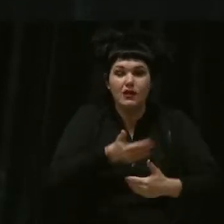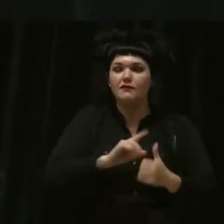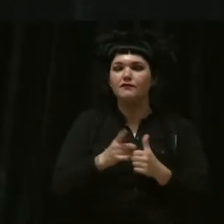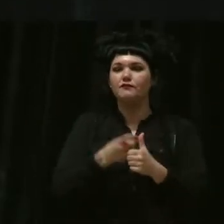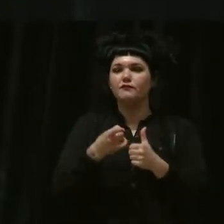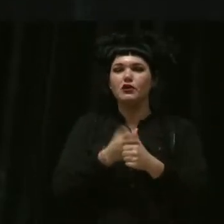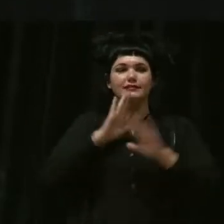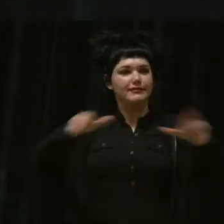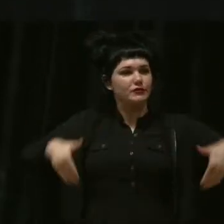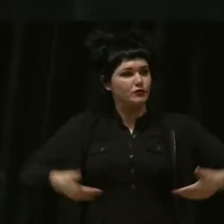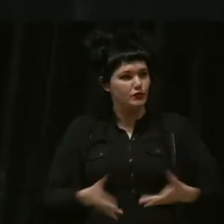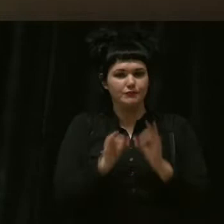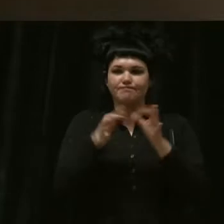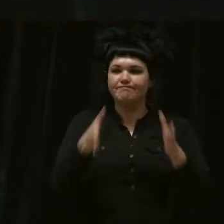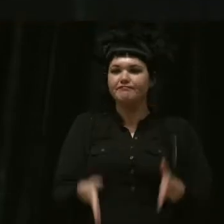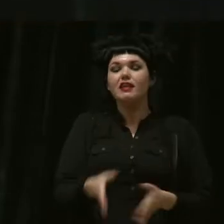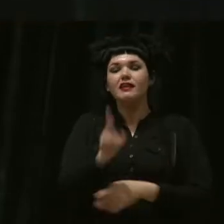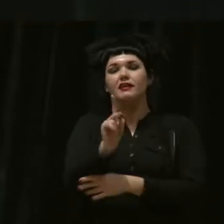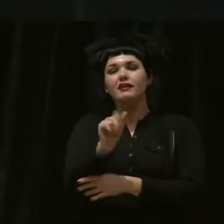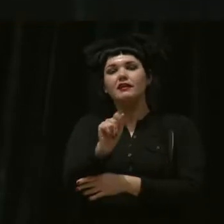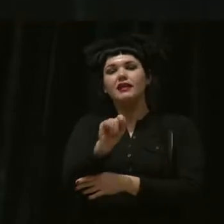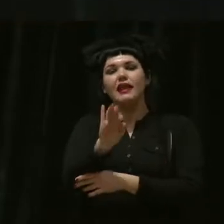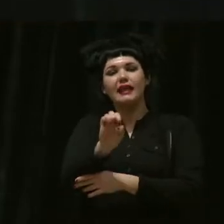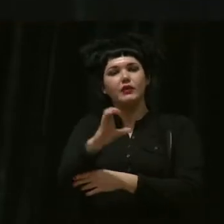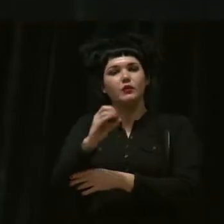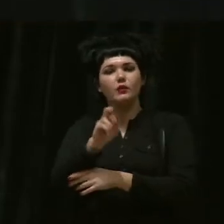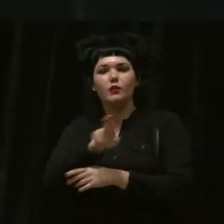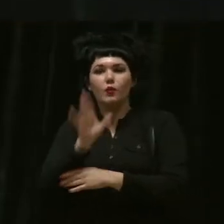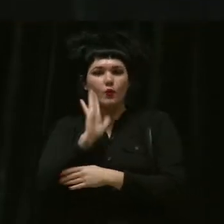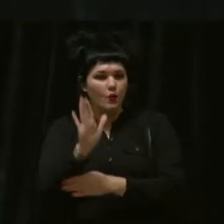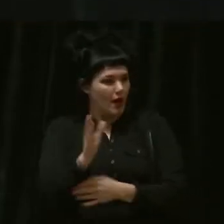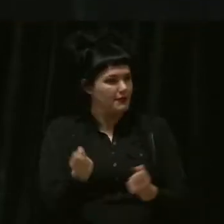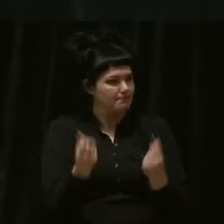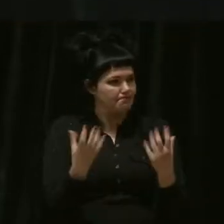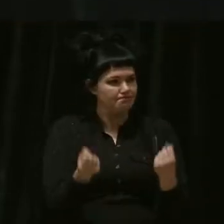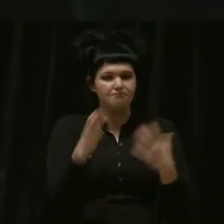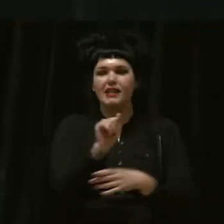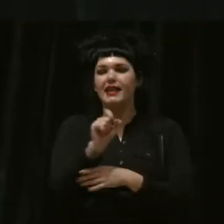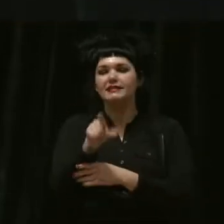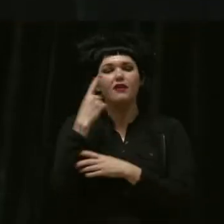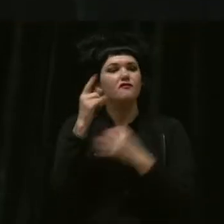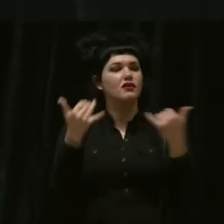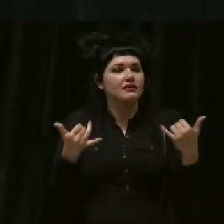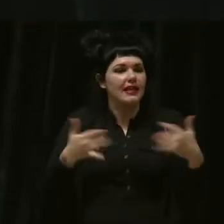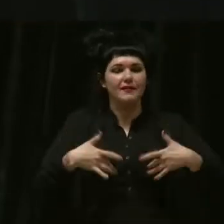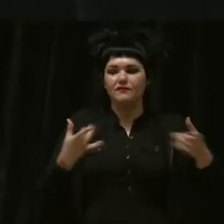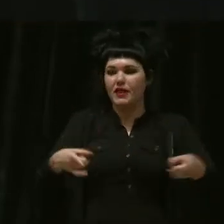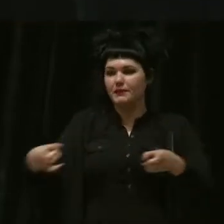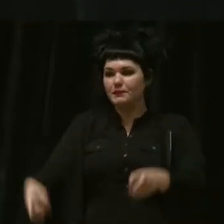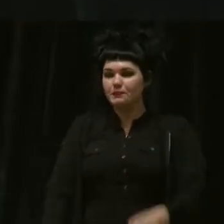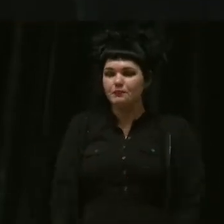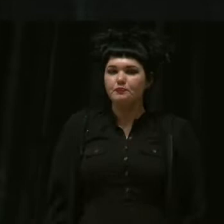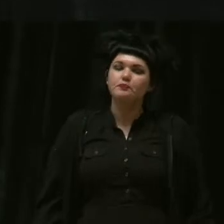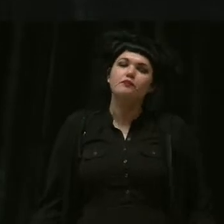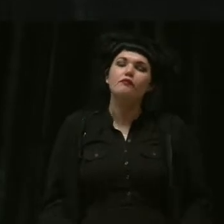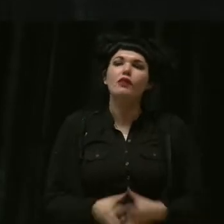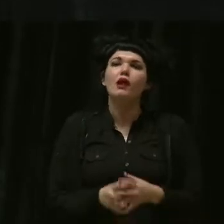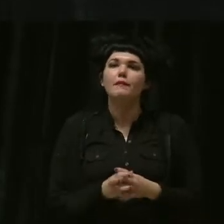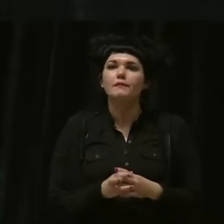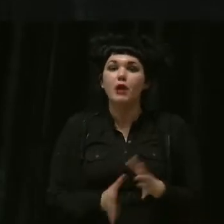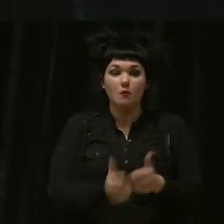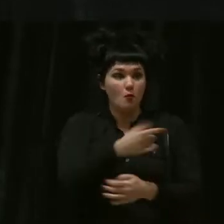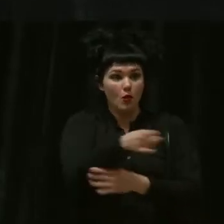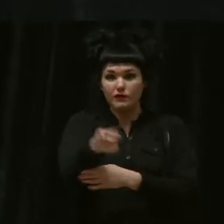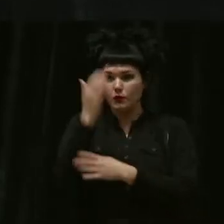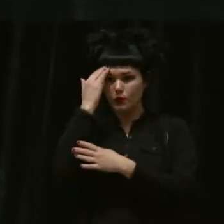our signer here, Katie Kaur. She'll be providing the ASL interpretation for today's event. Most of